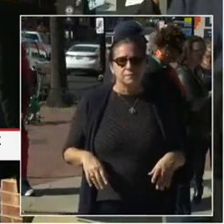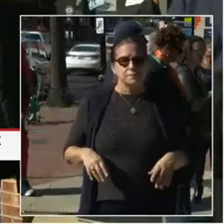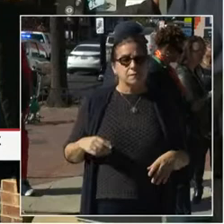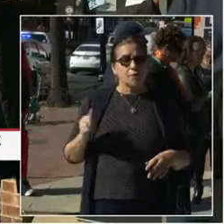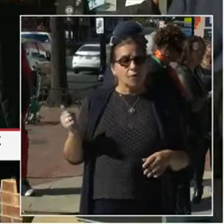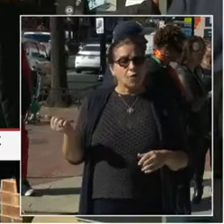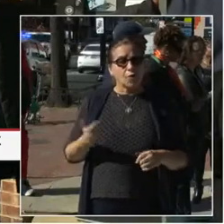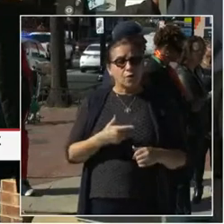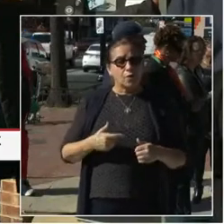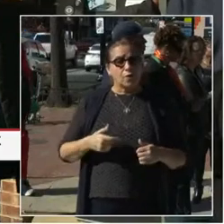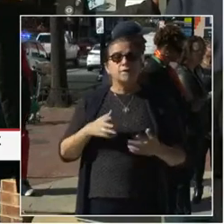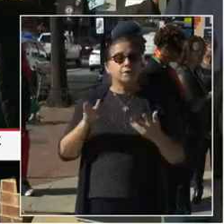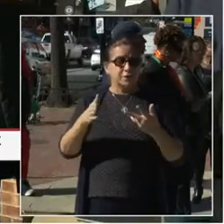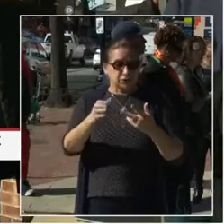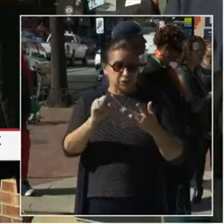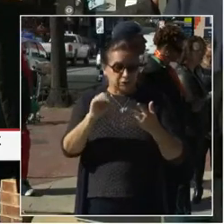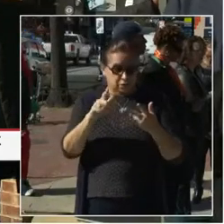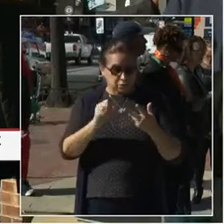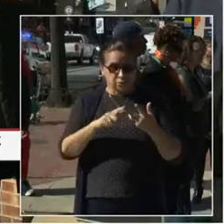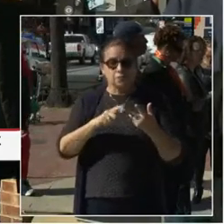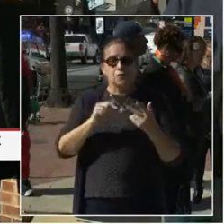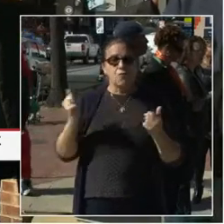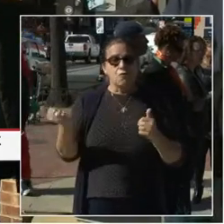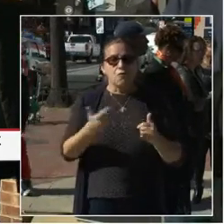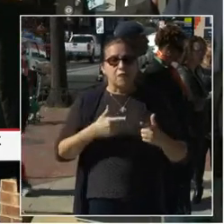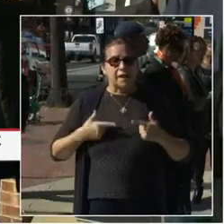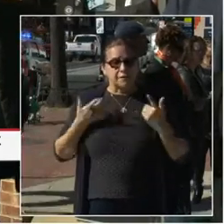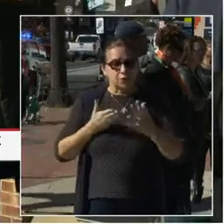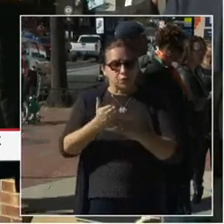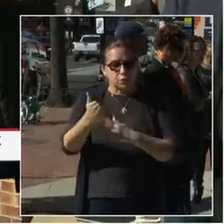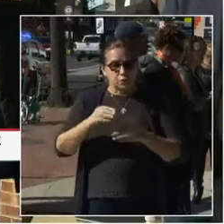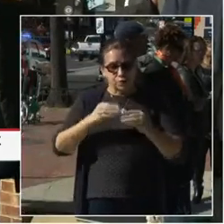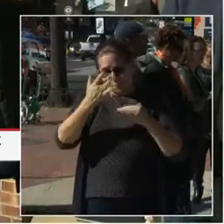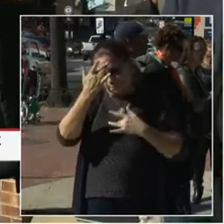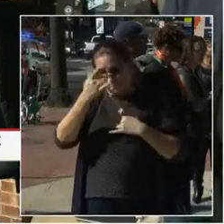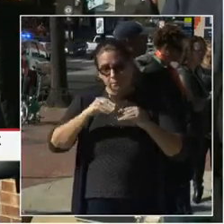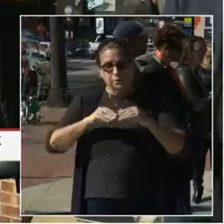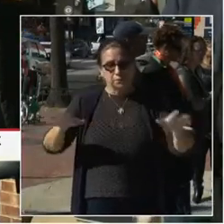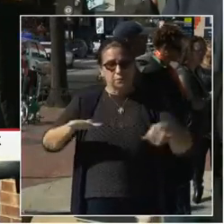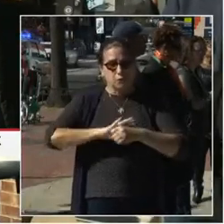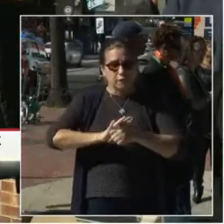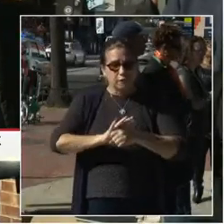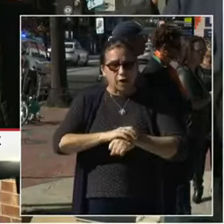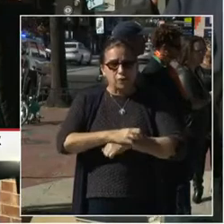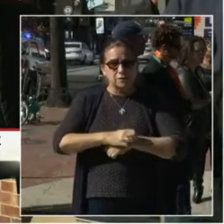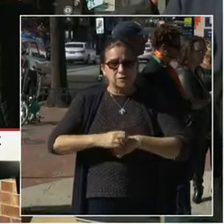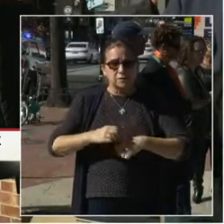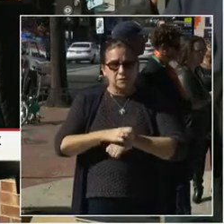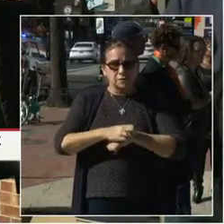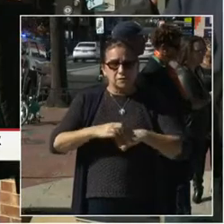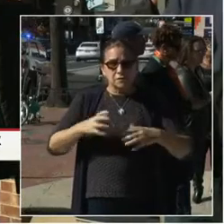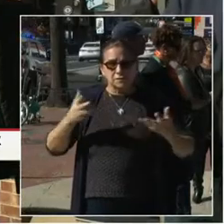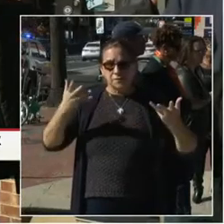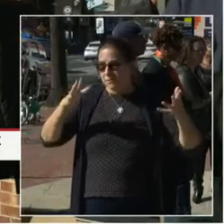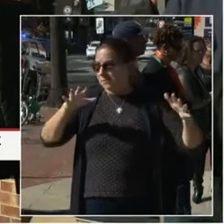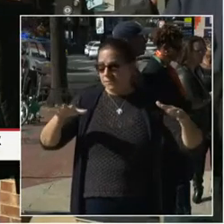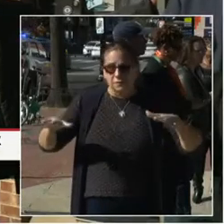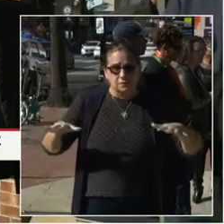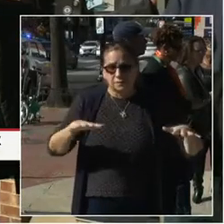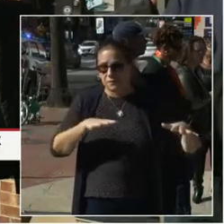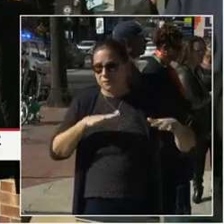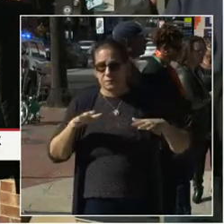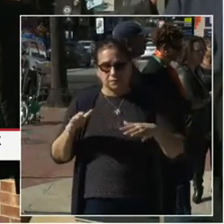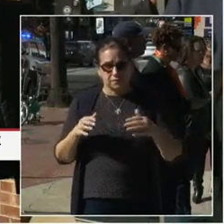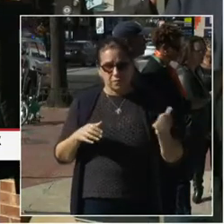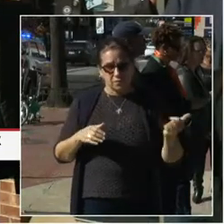we have been able to put together through this emergency. We're grateful to the partnership with the council that really